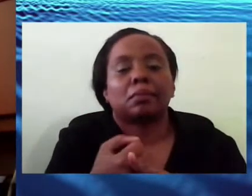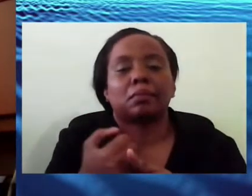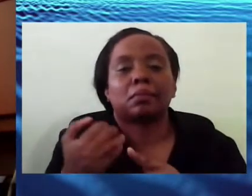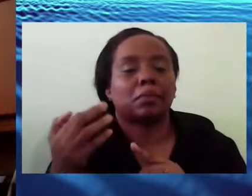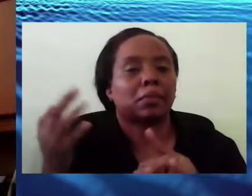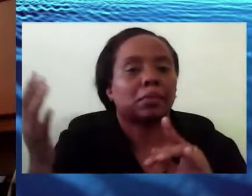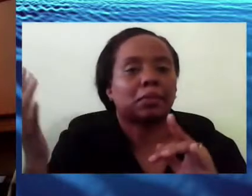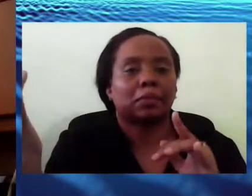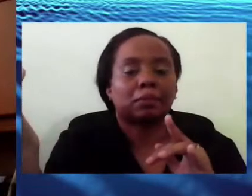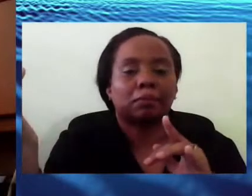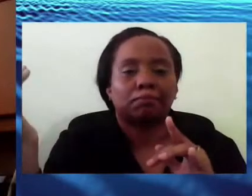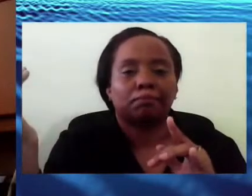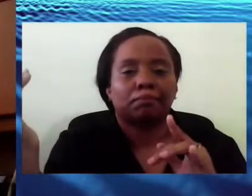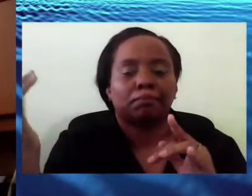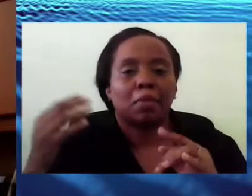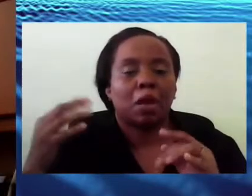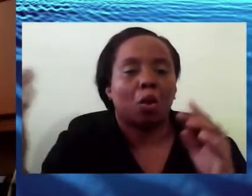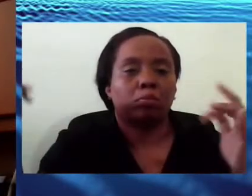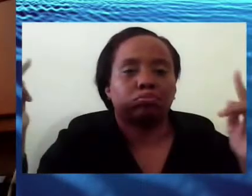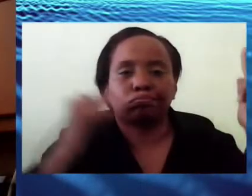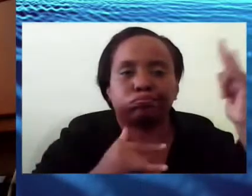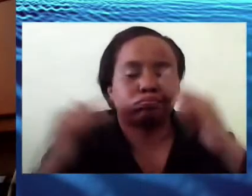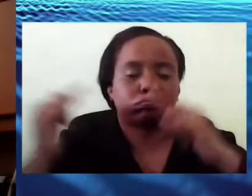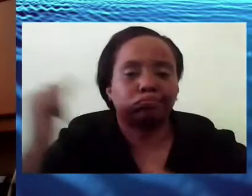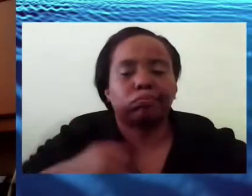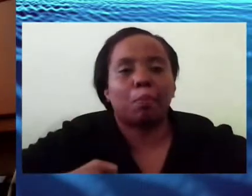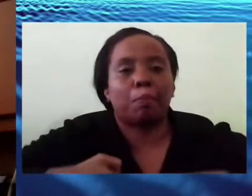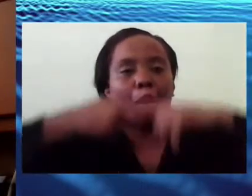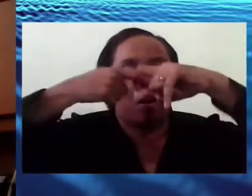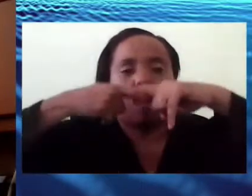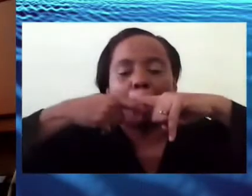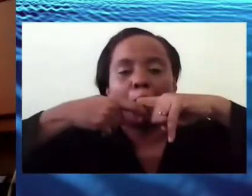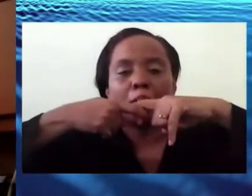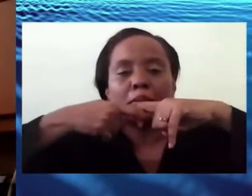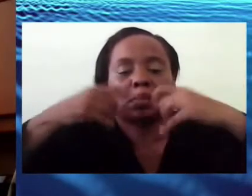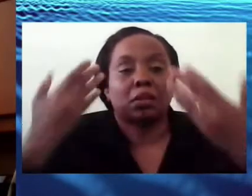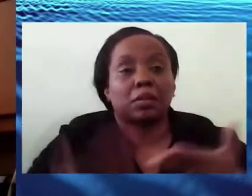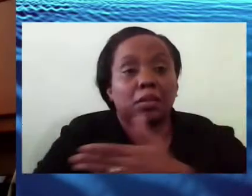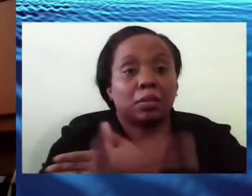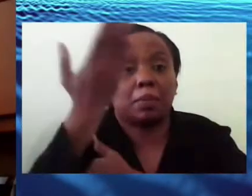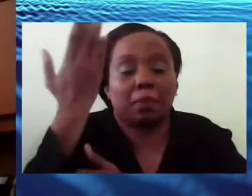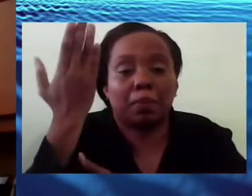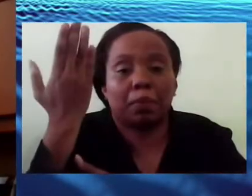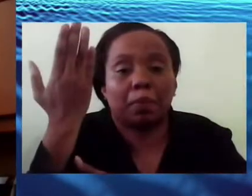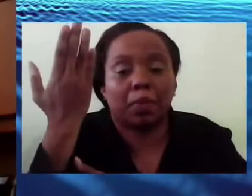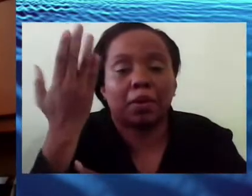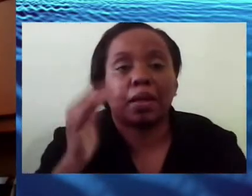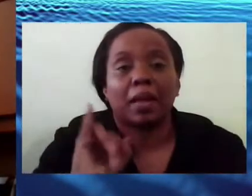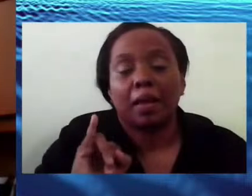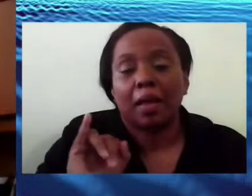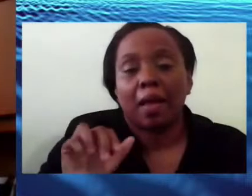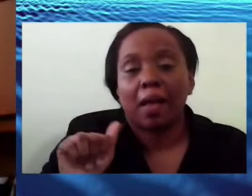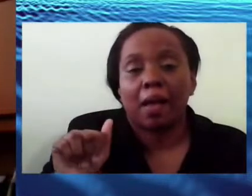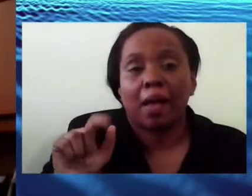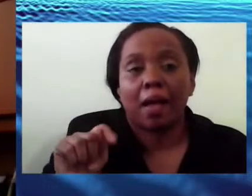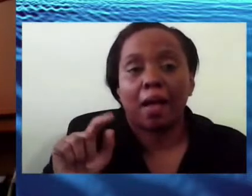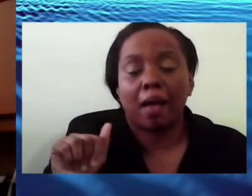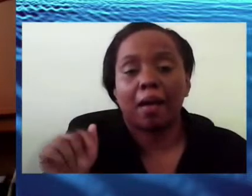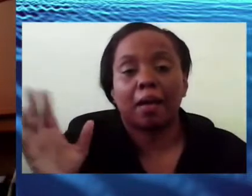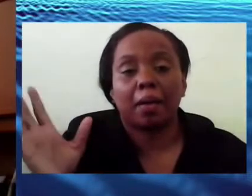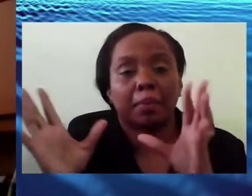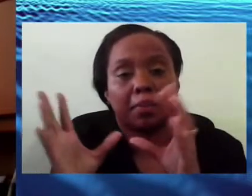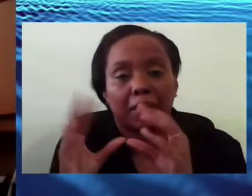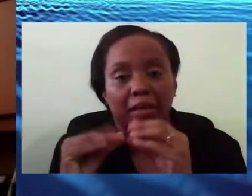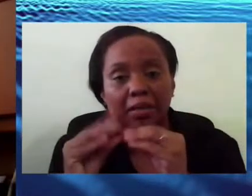all traffic in airports all around the world had been reduced. I think this morning in the presentation from IATA that I was just talking about to Barry, we heard